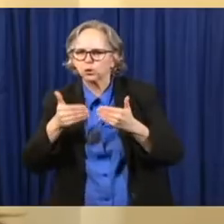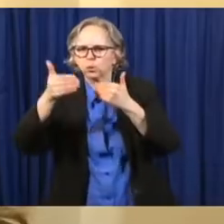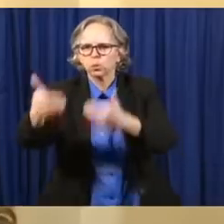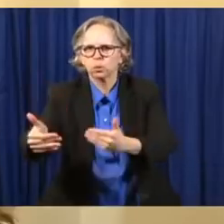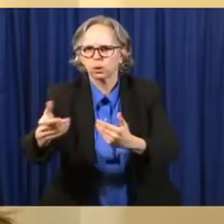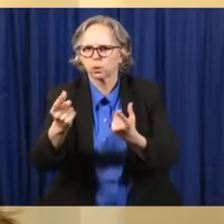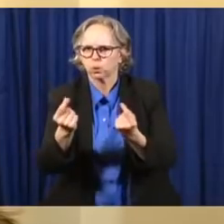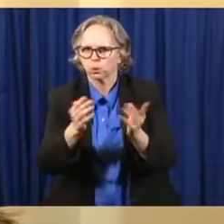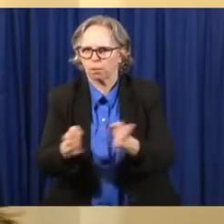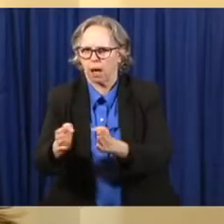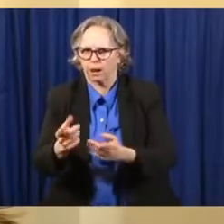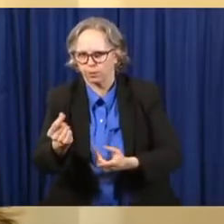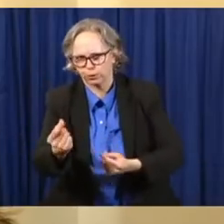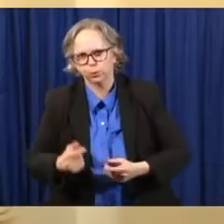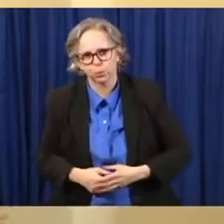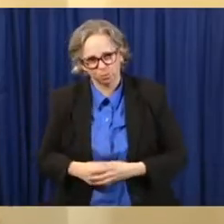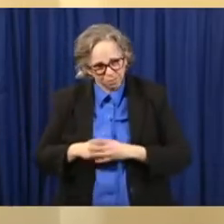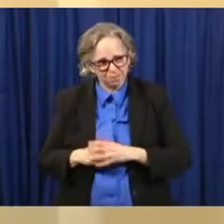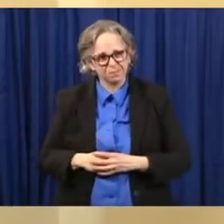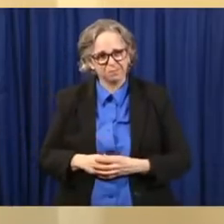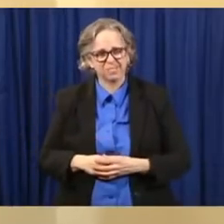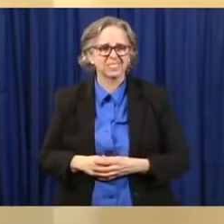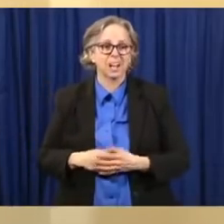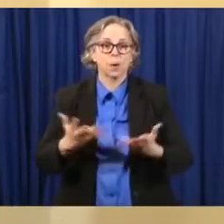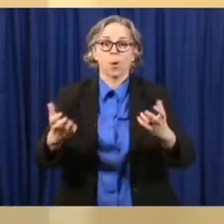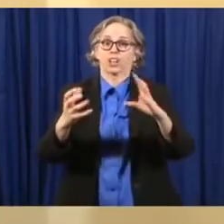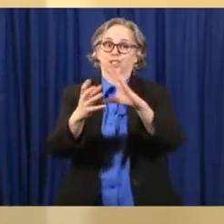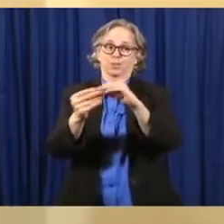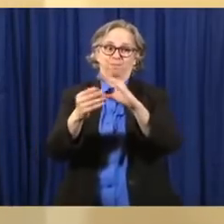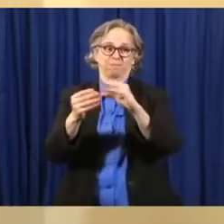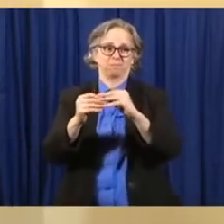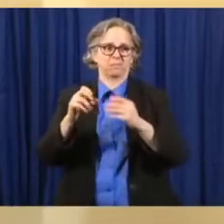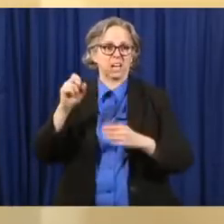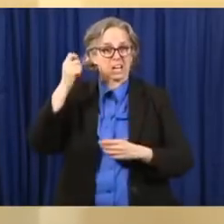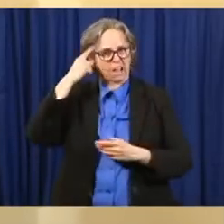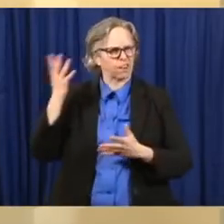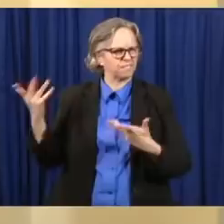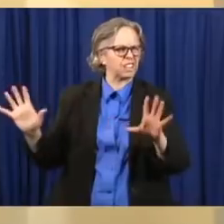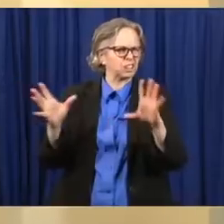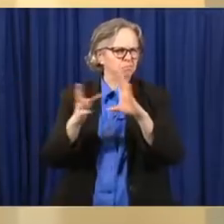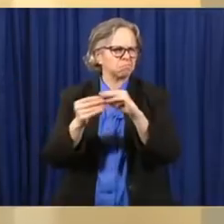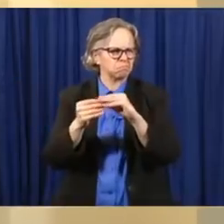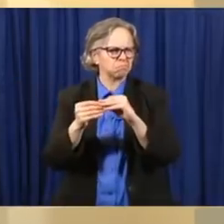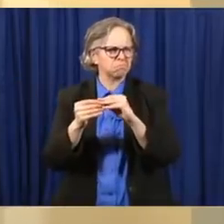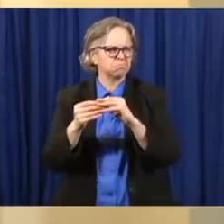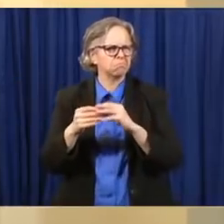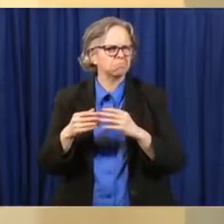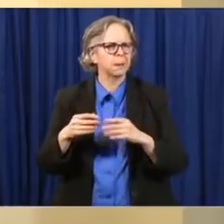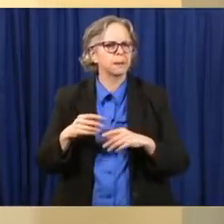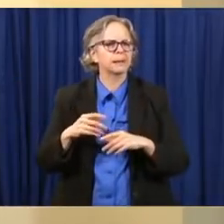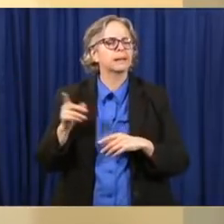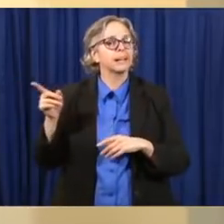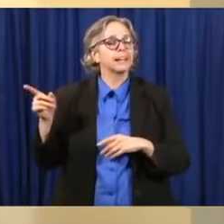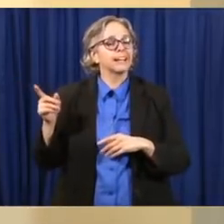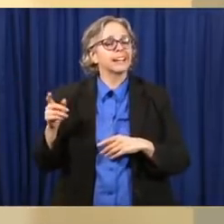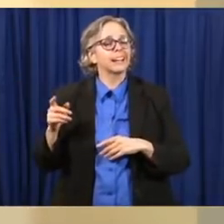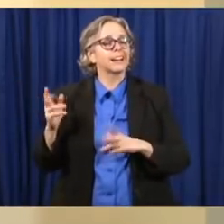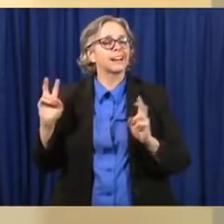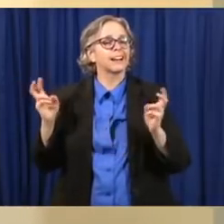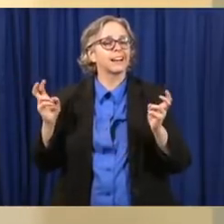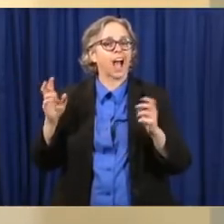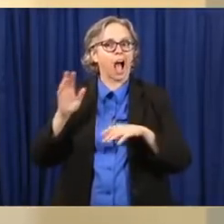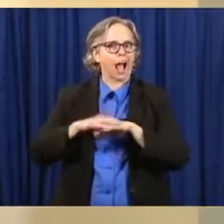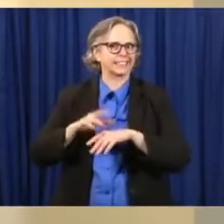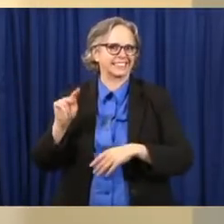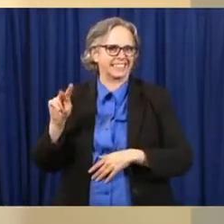So I'd like to tell a little bit something that the governor mentioned when he was on a national news show yesterday. He mentioned